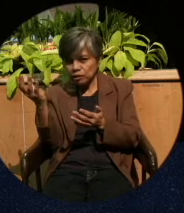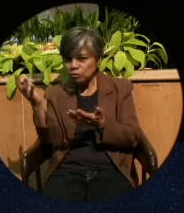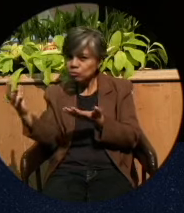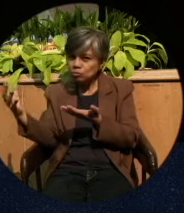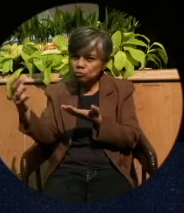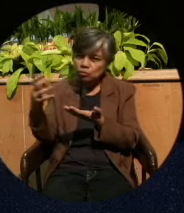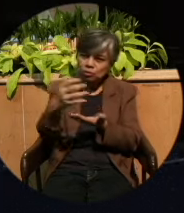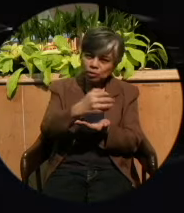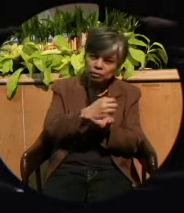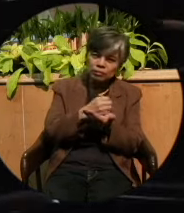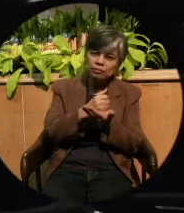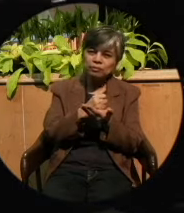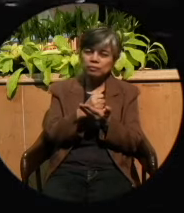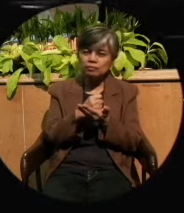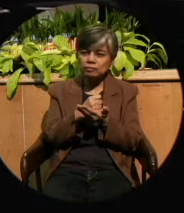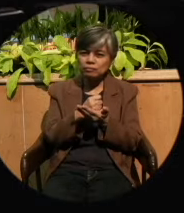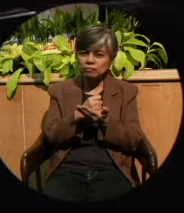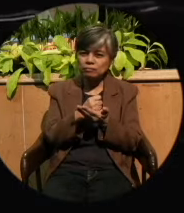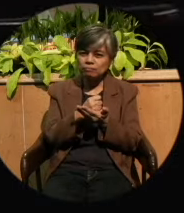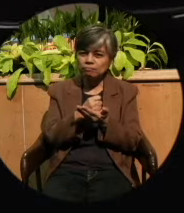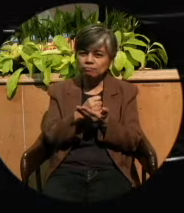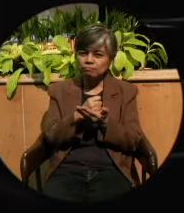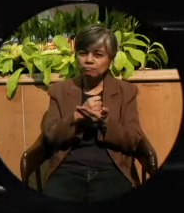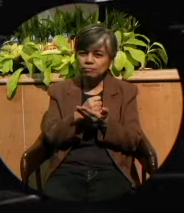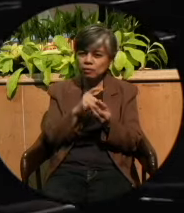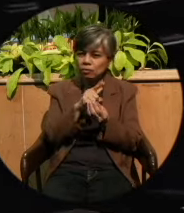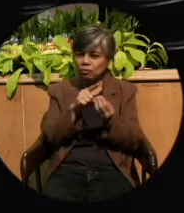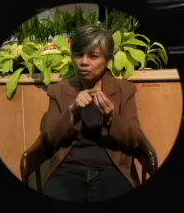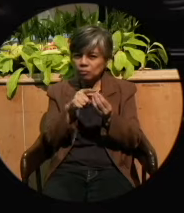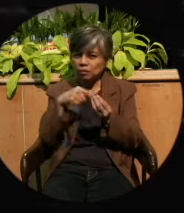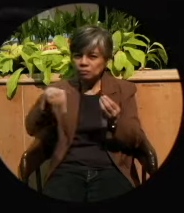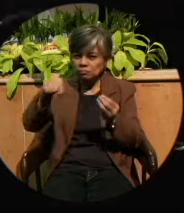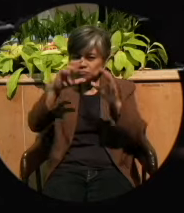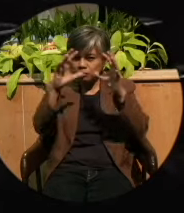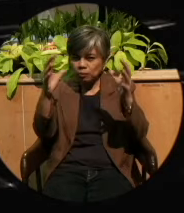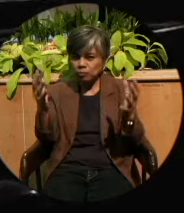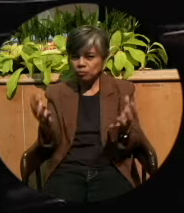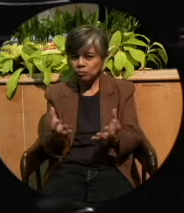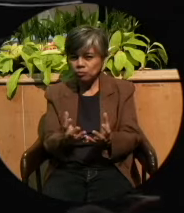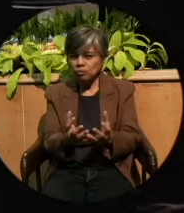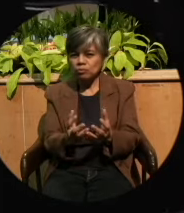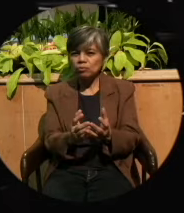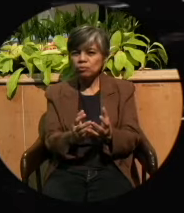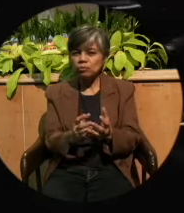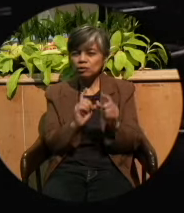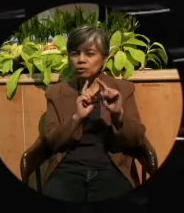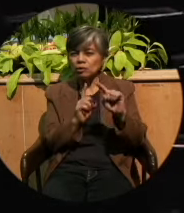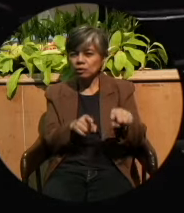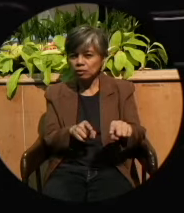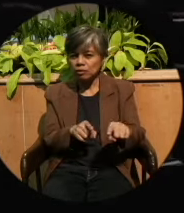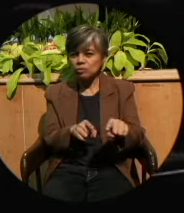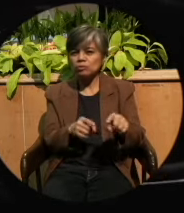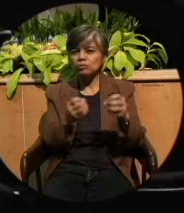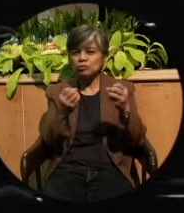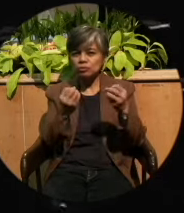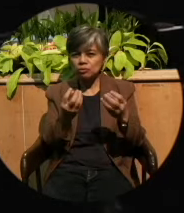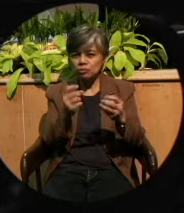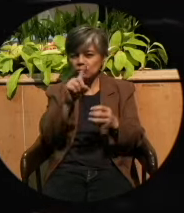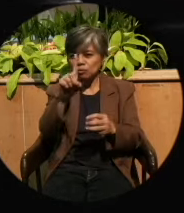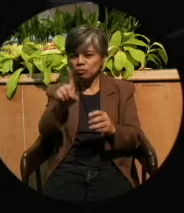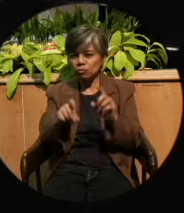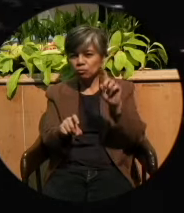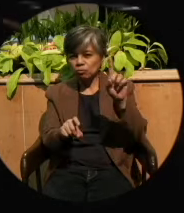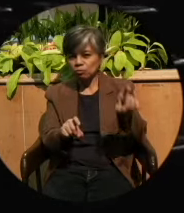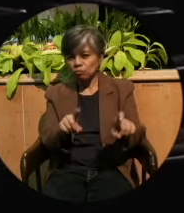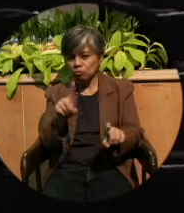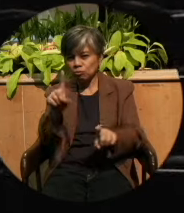collected, you know, it is kind of about our world. It's the answer to a question that a person